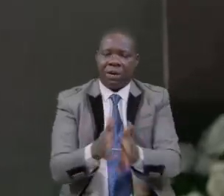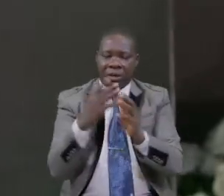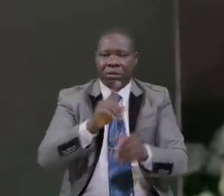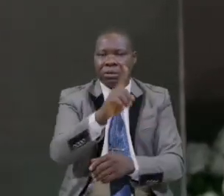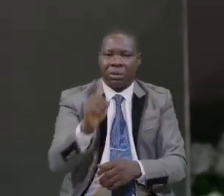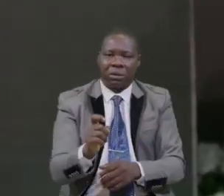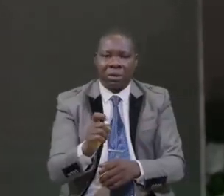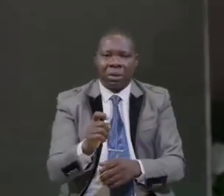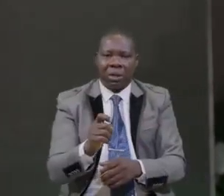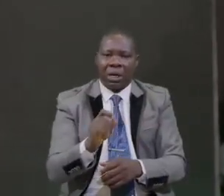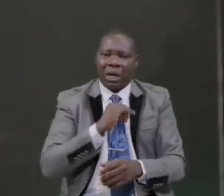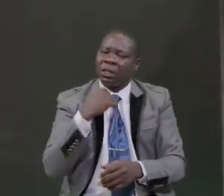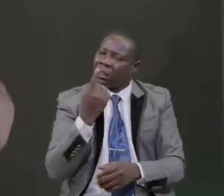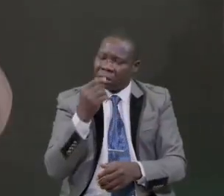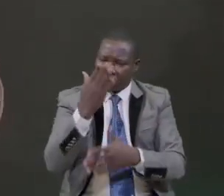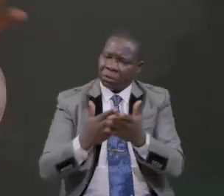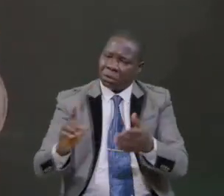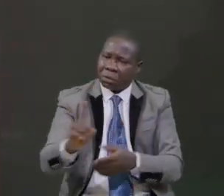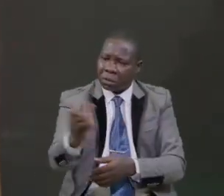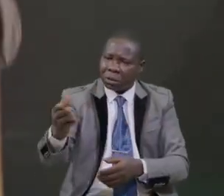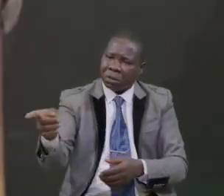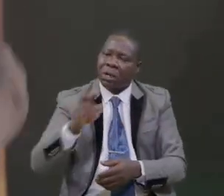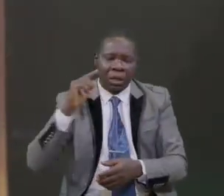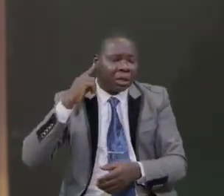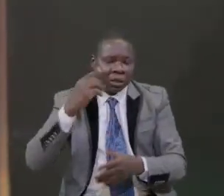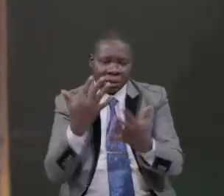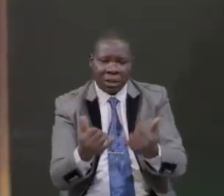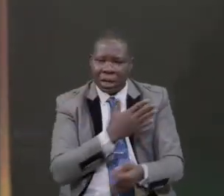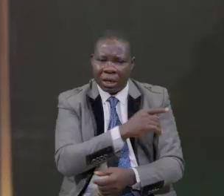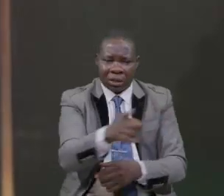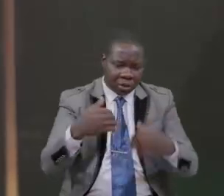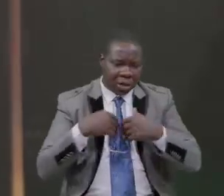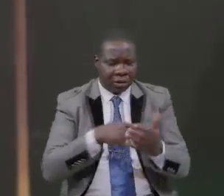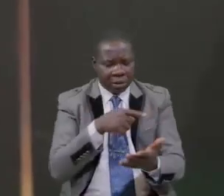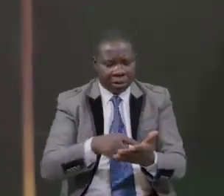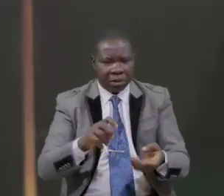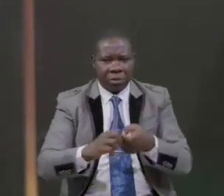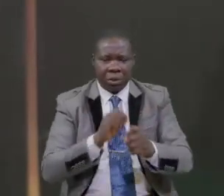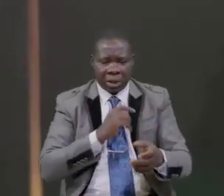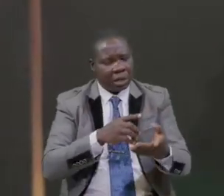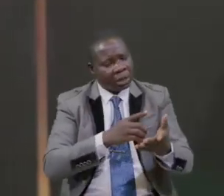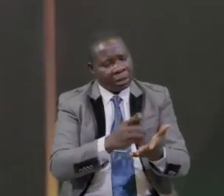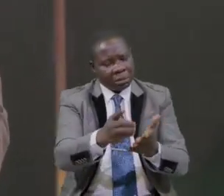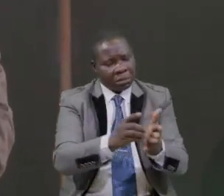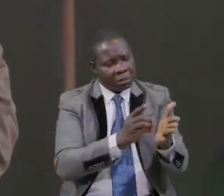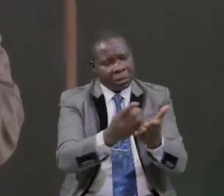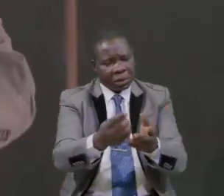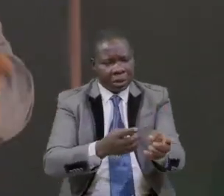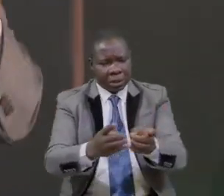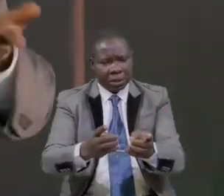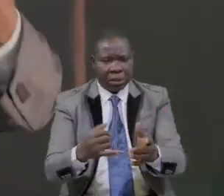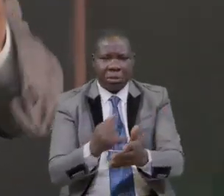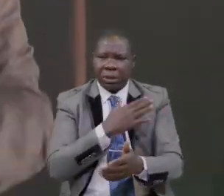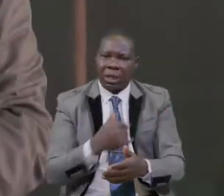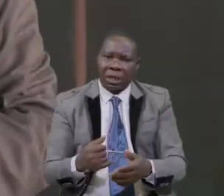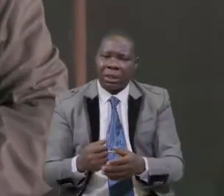are listening now, and you have this problem. I described the problem and I prayed for that person. And